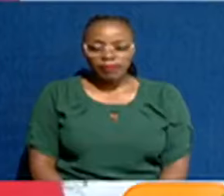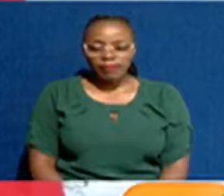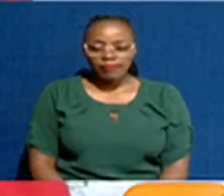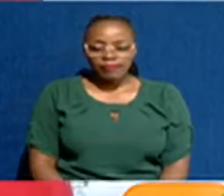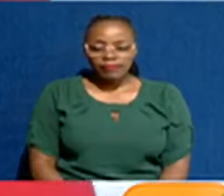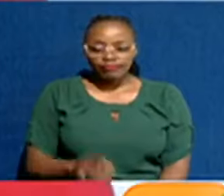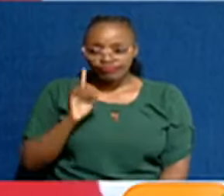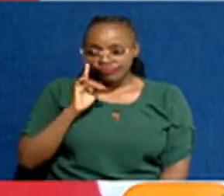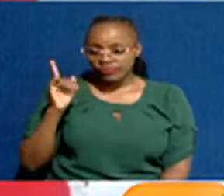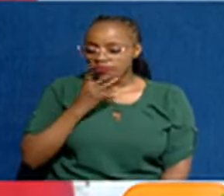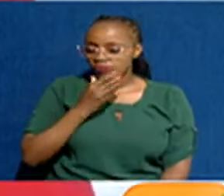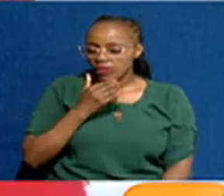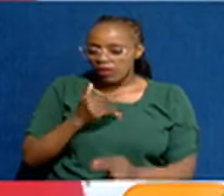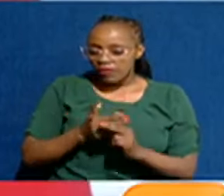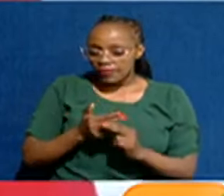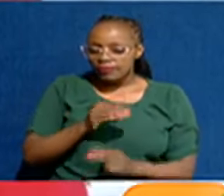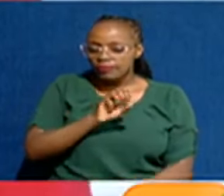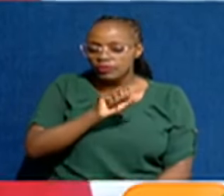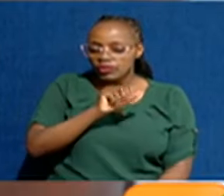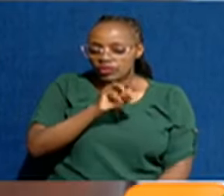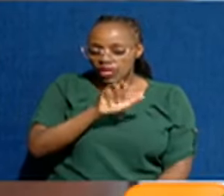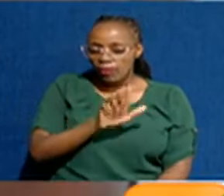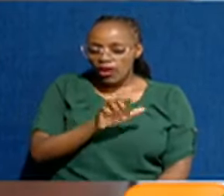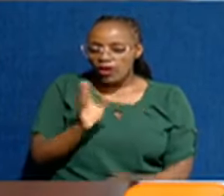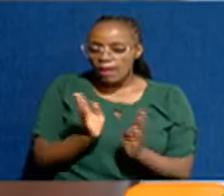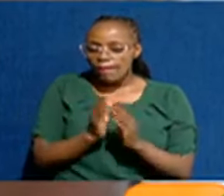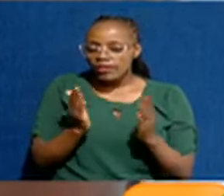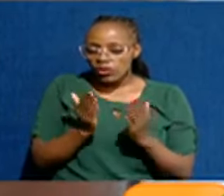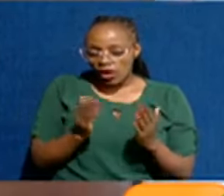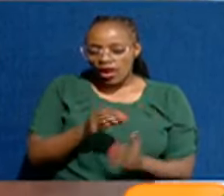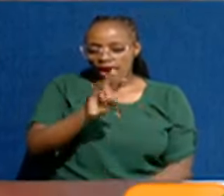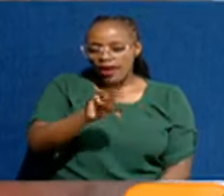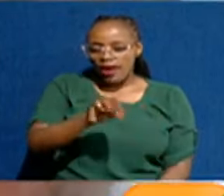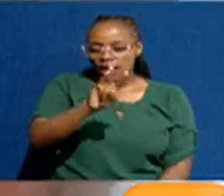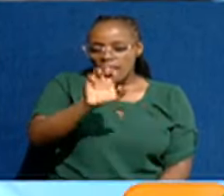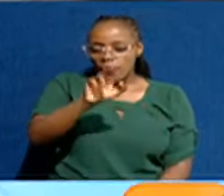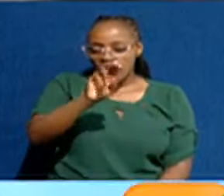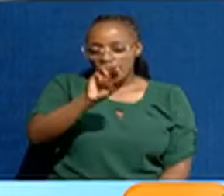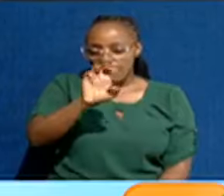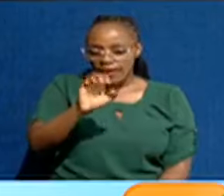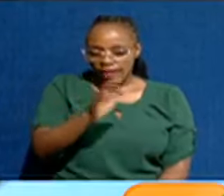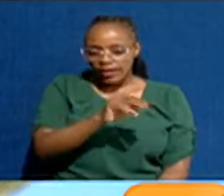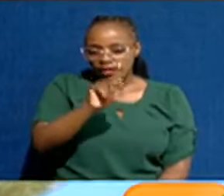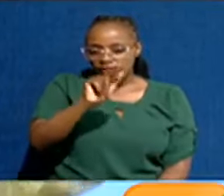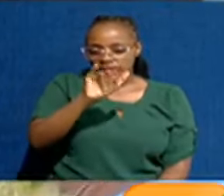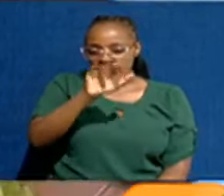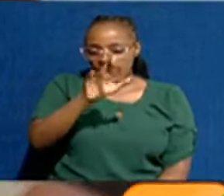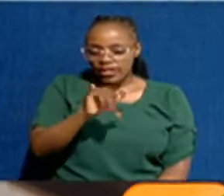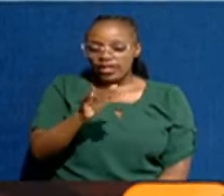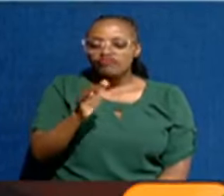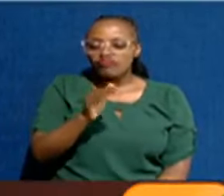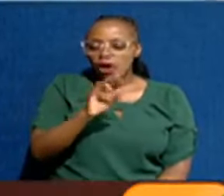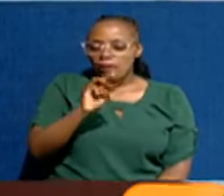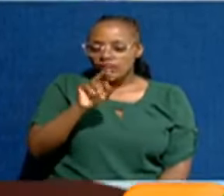We meet Samuel Moura Kamau at his house in Wembe Tayari area, Vita constituency, Mombasa County. Moura